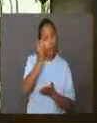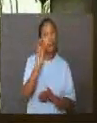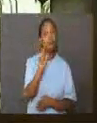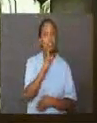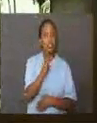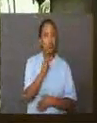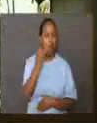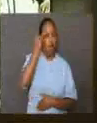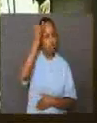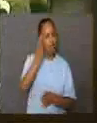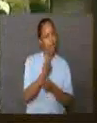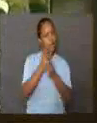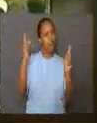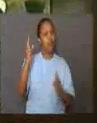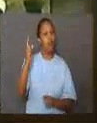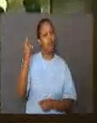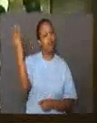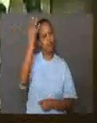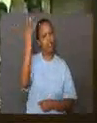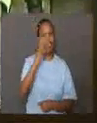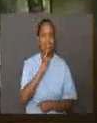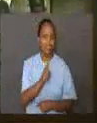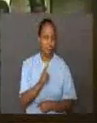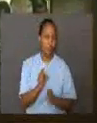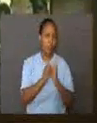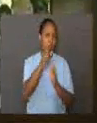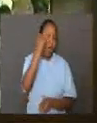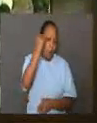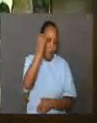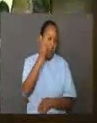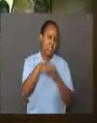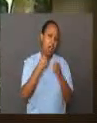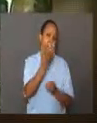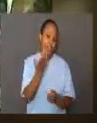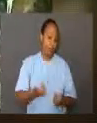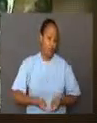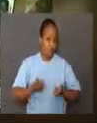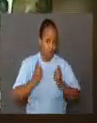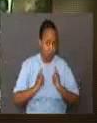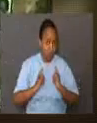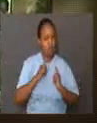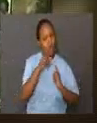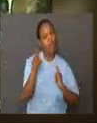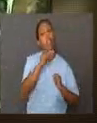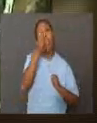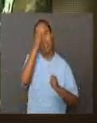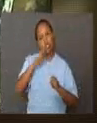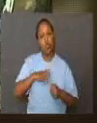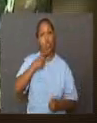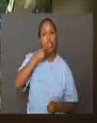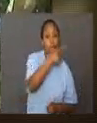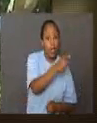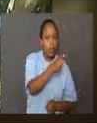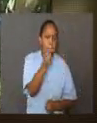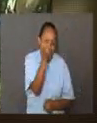of expression. If you have an opinion about something, you have the right to tell other people what